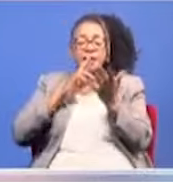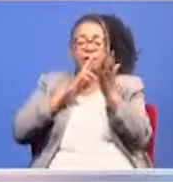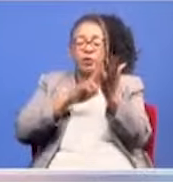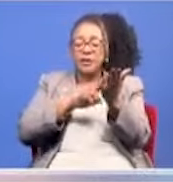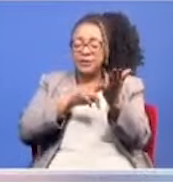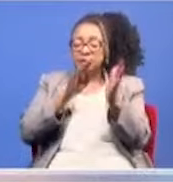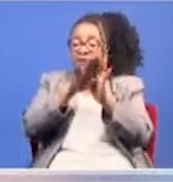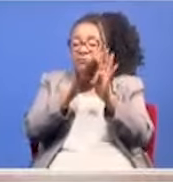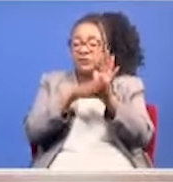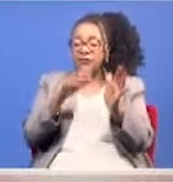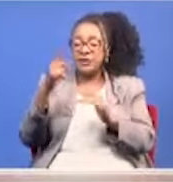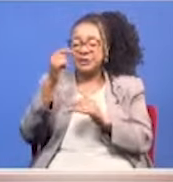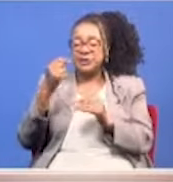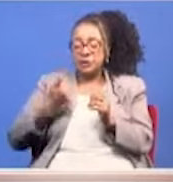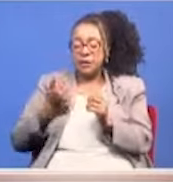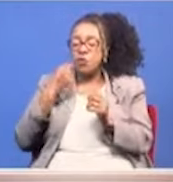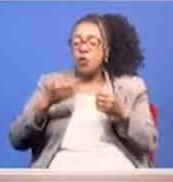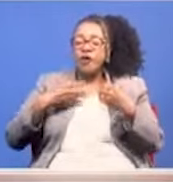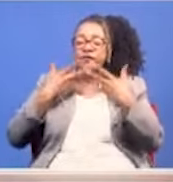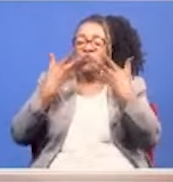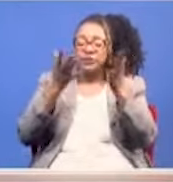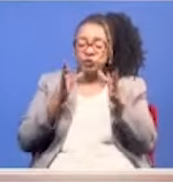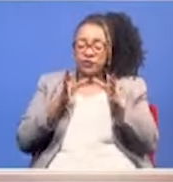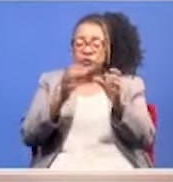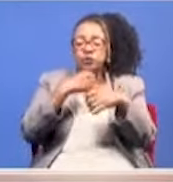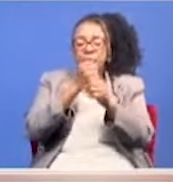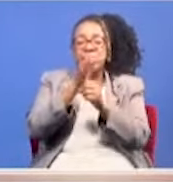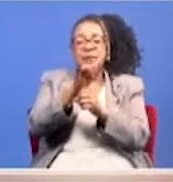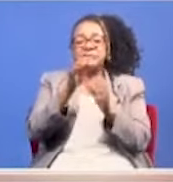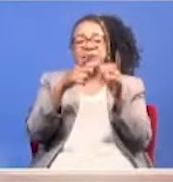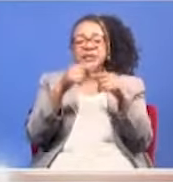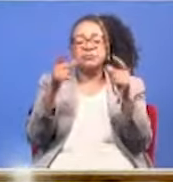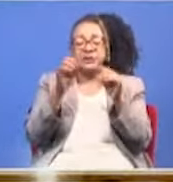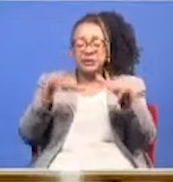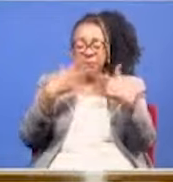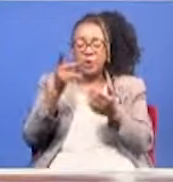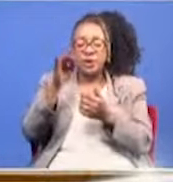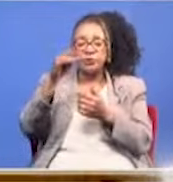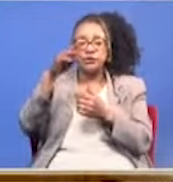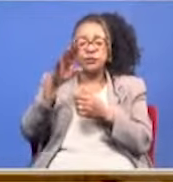her guardian, who confessed that she was forced into making the statement about Kilonzo.